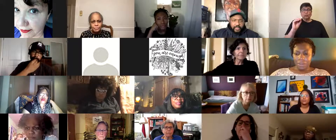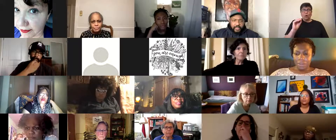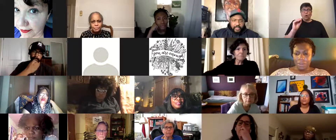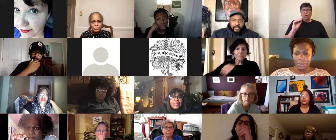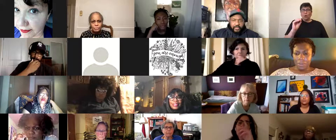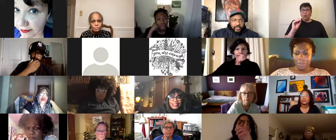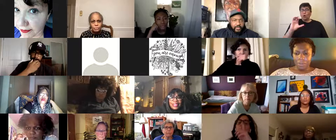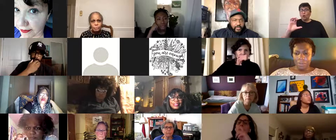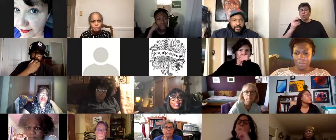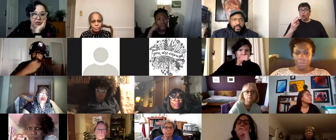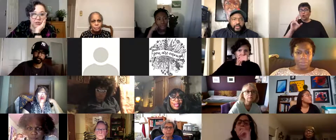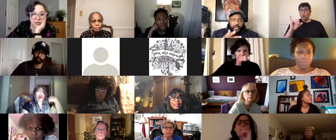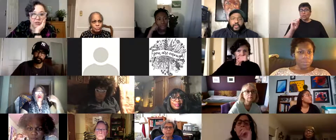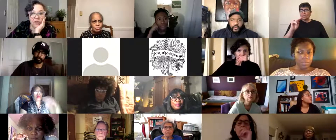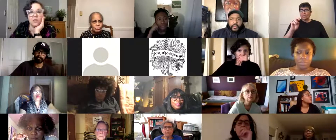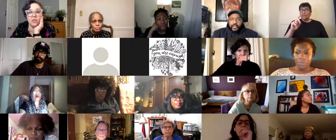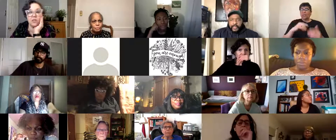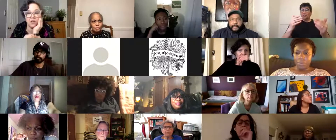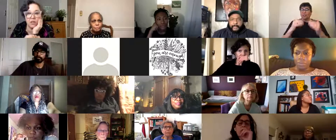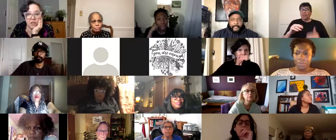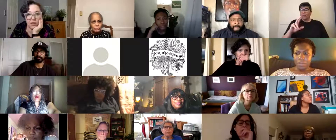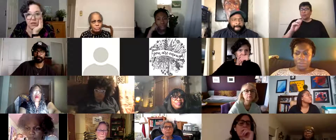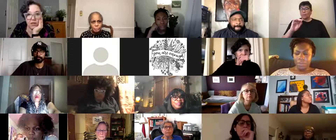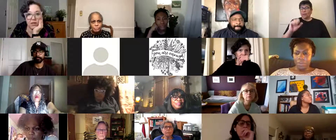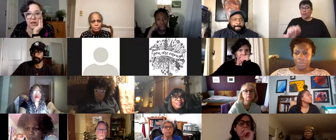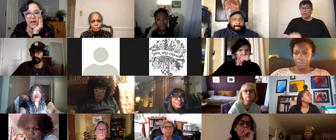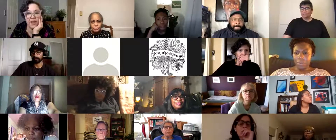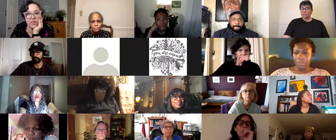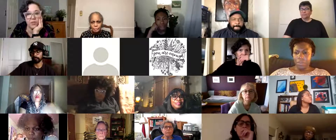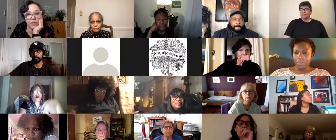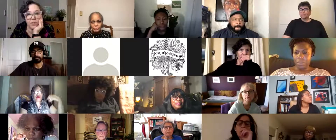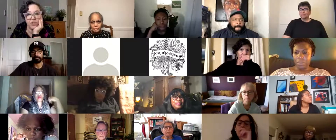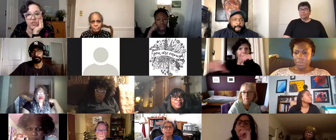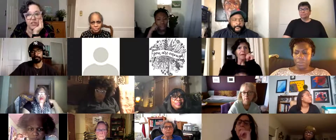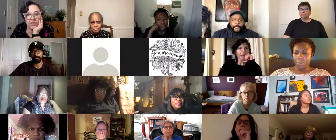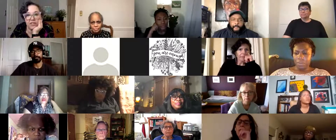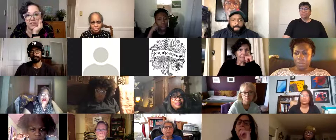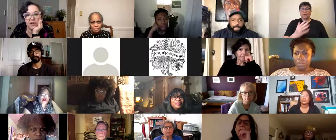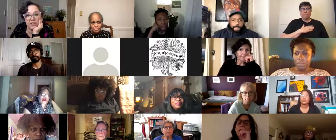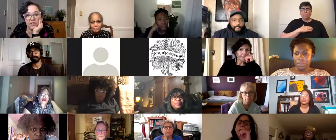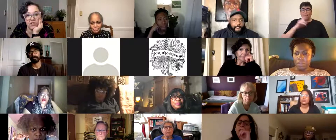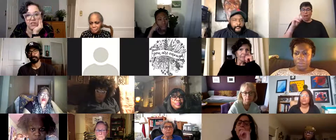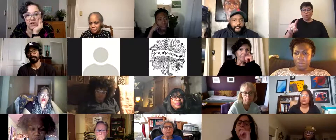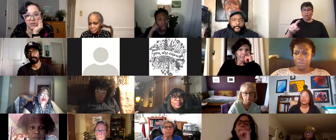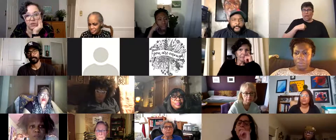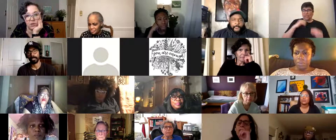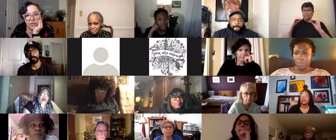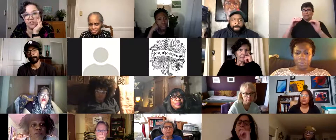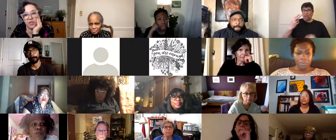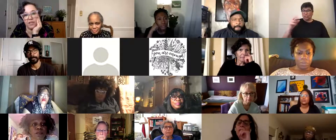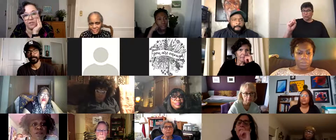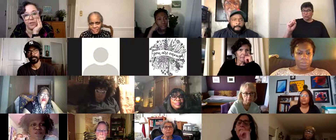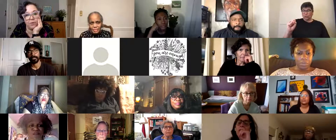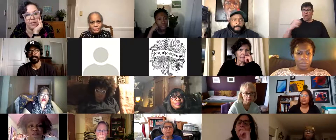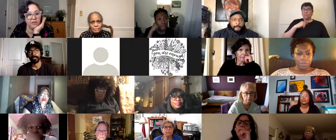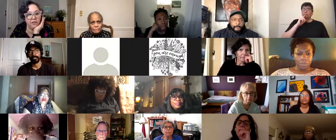how about Christine? I think she's next, and then Rebecca. Okay. Hi, so my question is, I teach high school. I'm